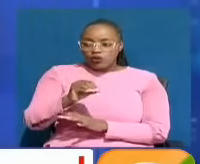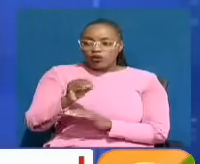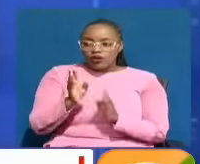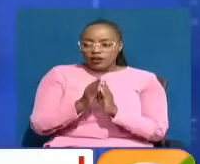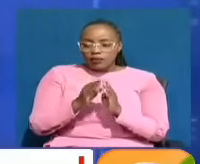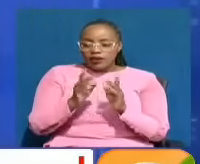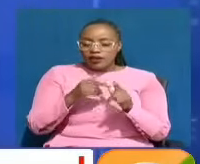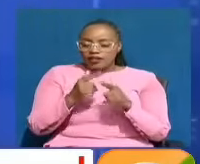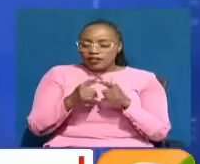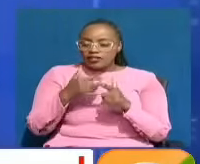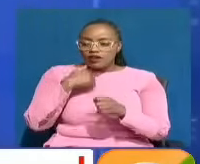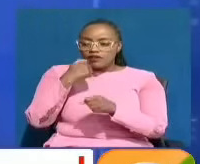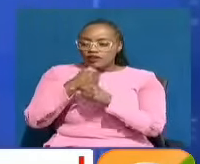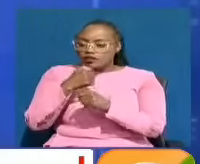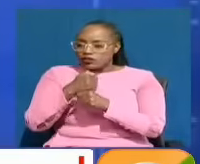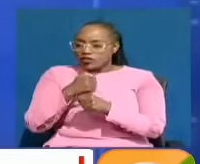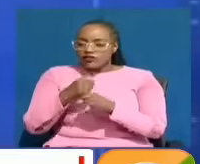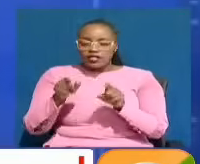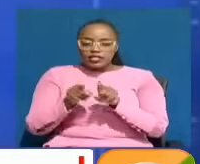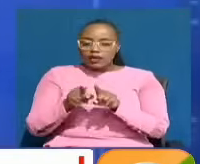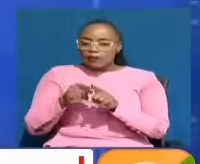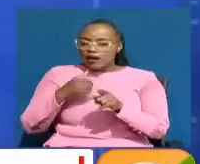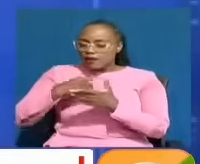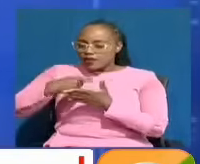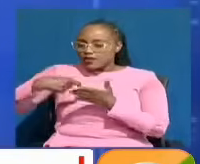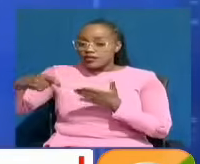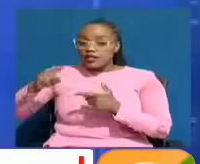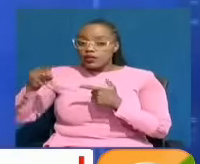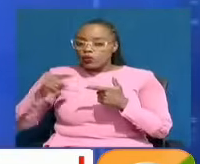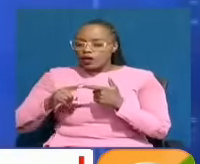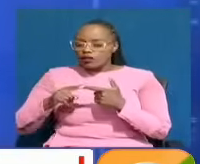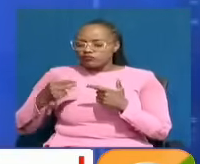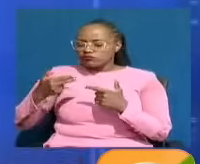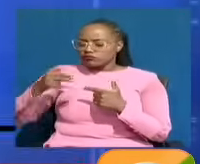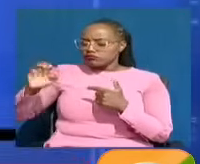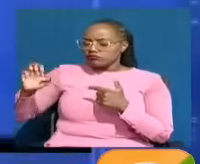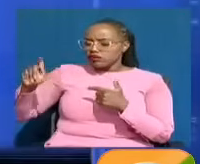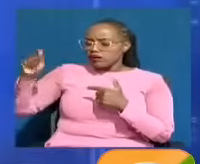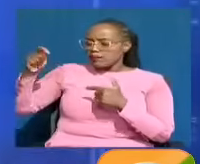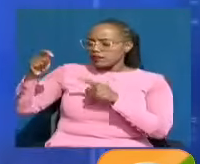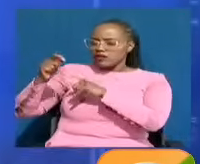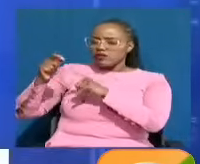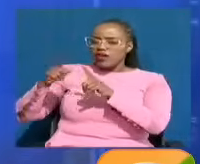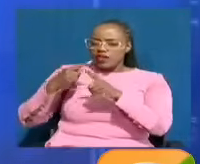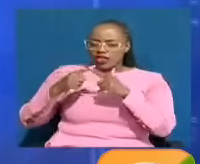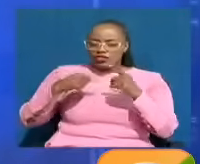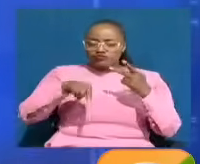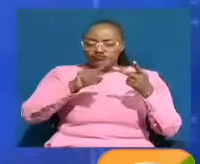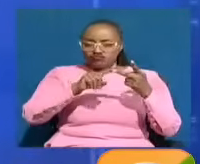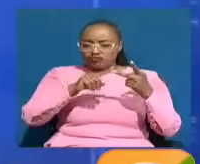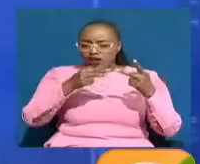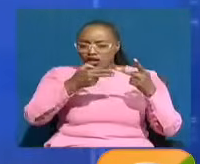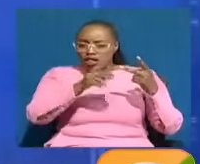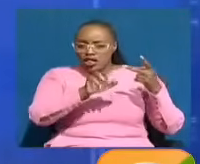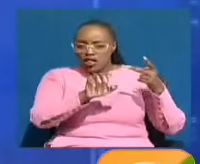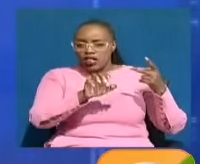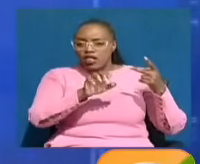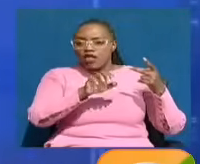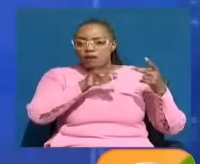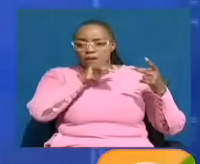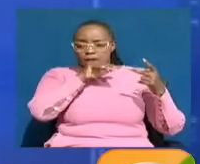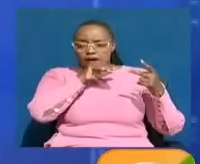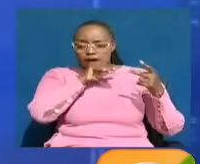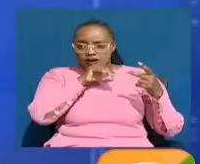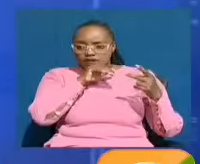from the MOU that was signed on the 7th of March between His Excellency the President and the Right Honorable Raila Amolo Odinga are now the